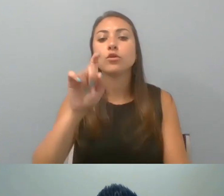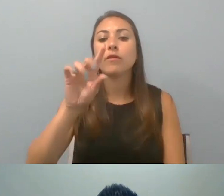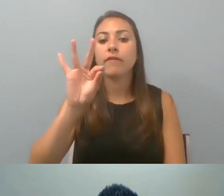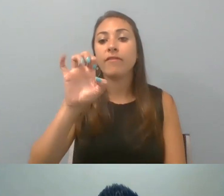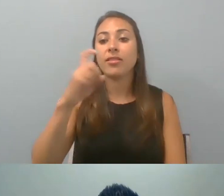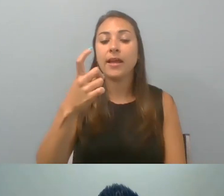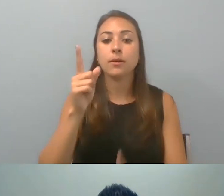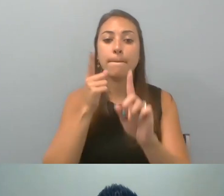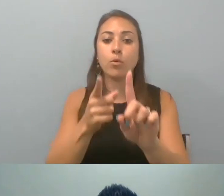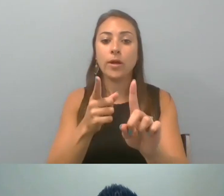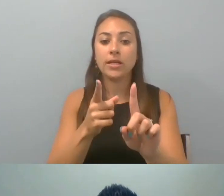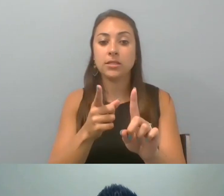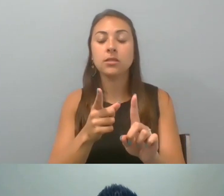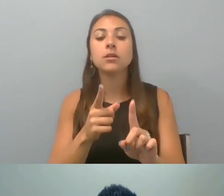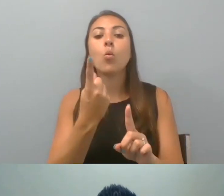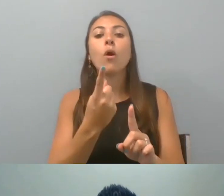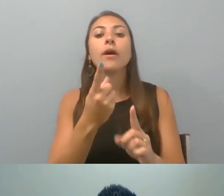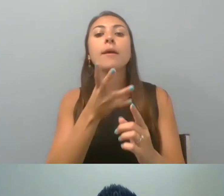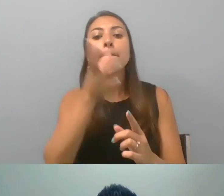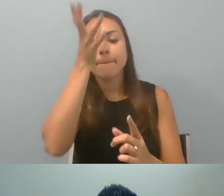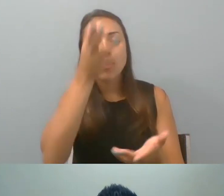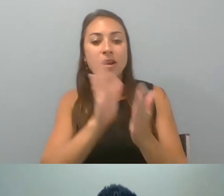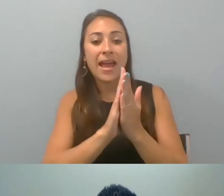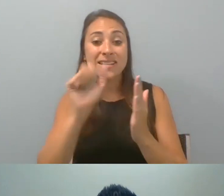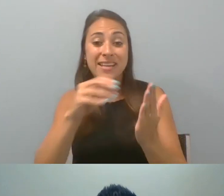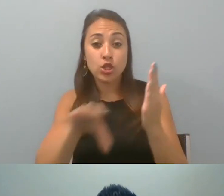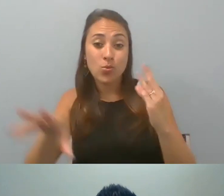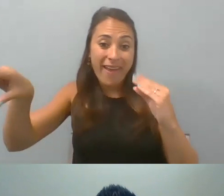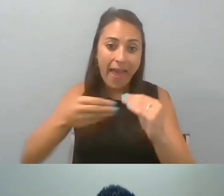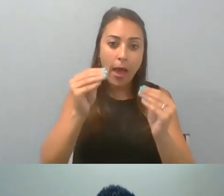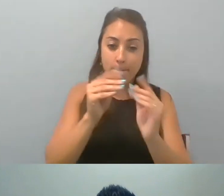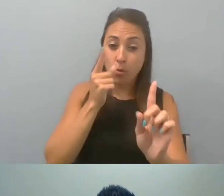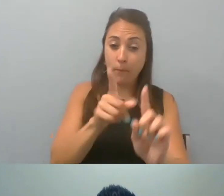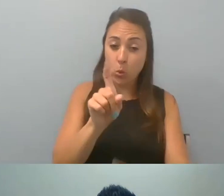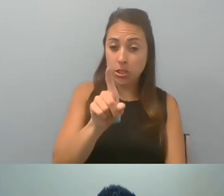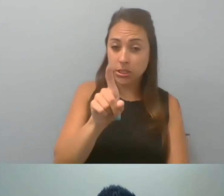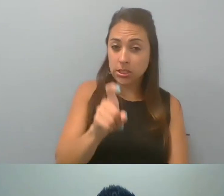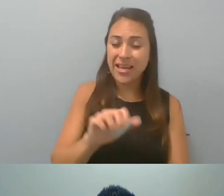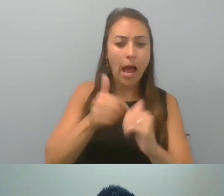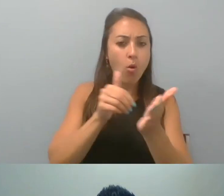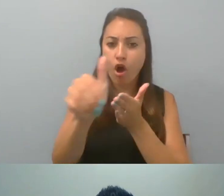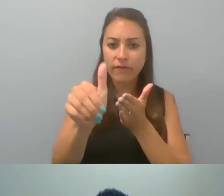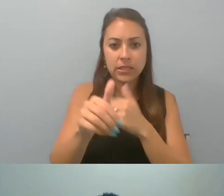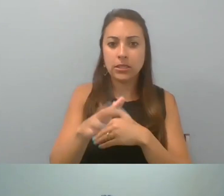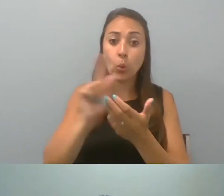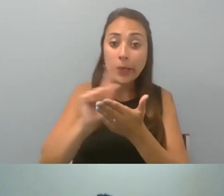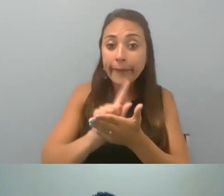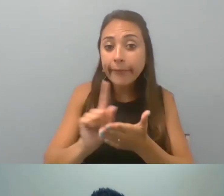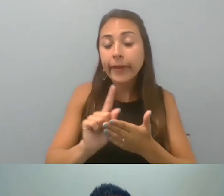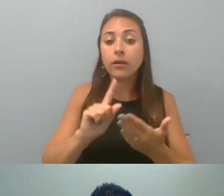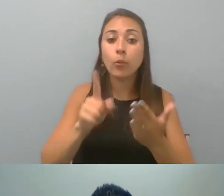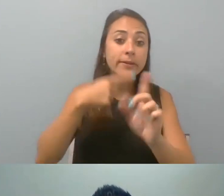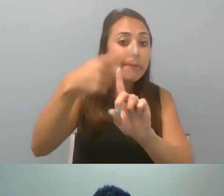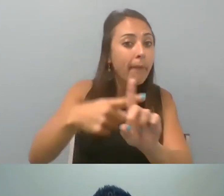add more flex points to his card and how often that can happen. Can that be done weekly, or can that only be done